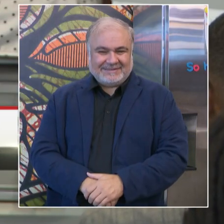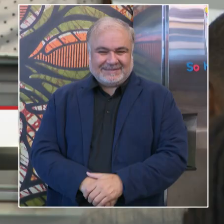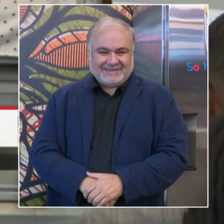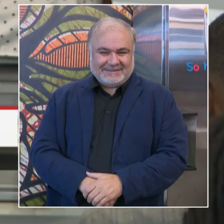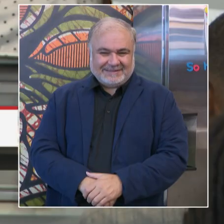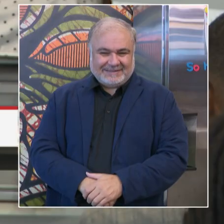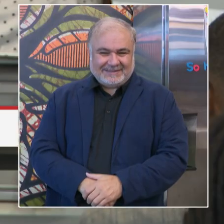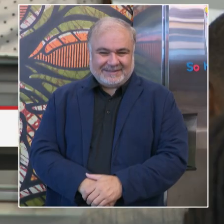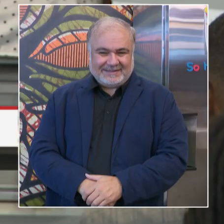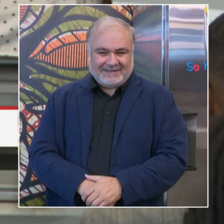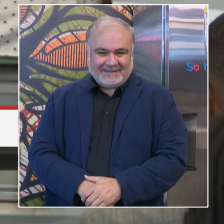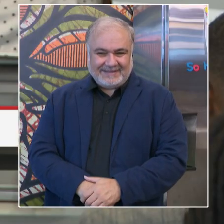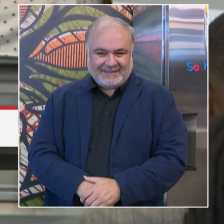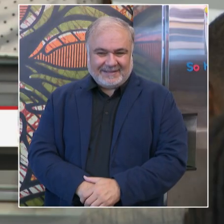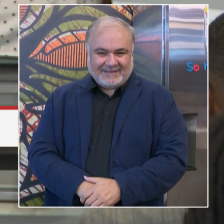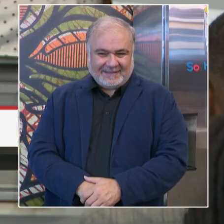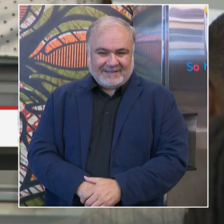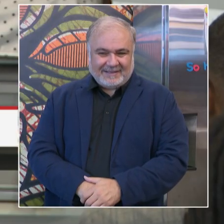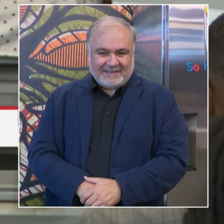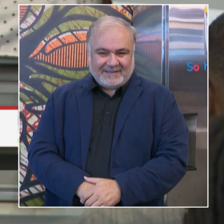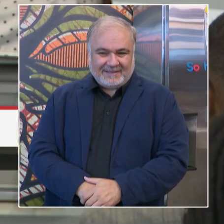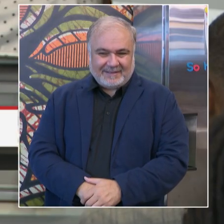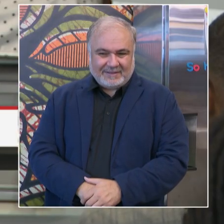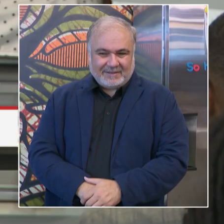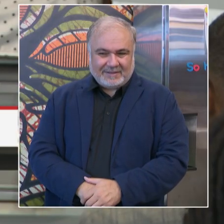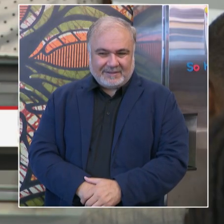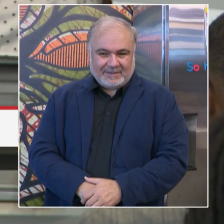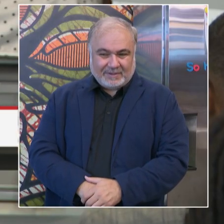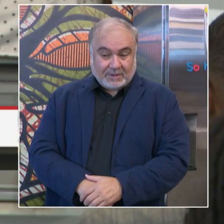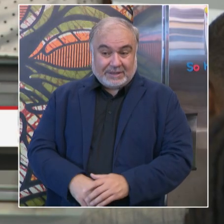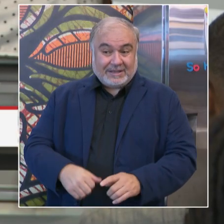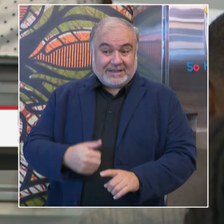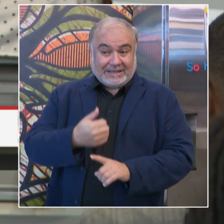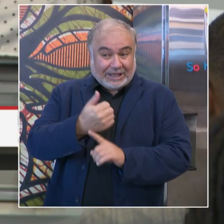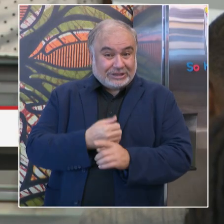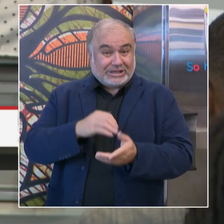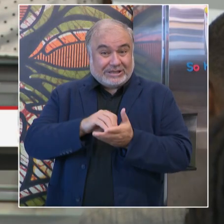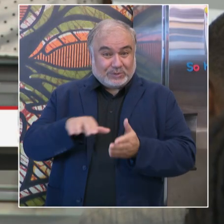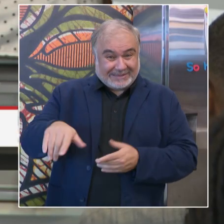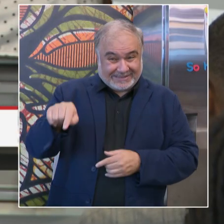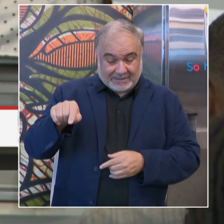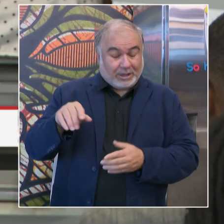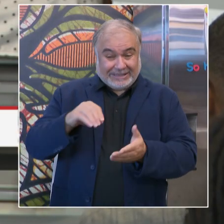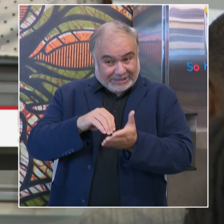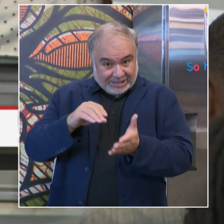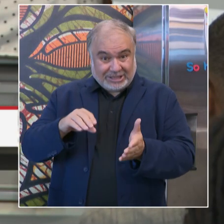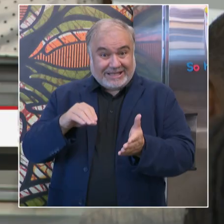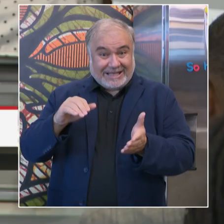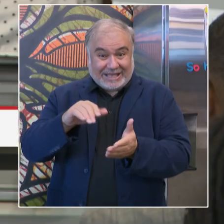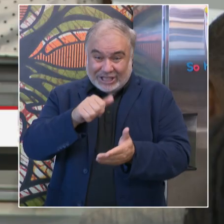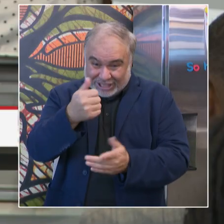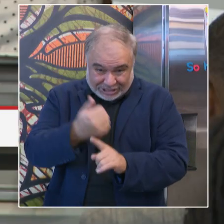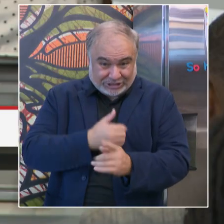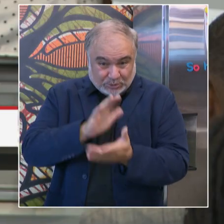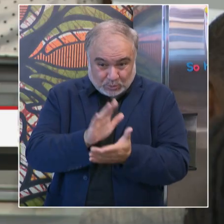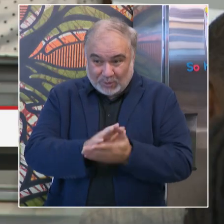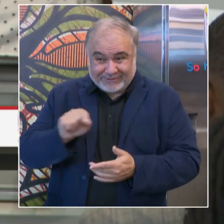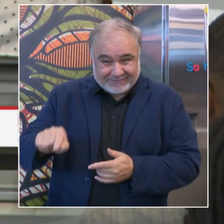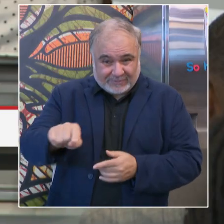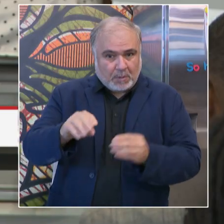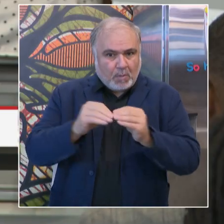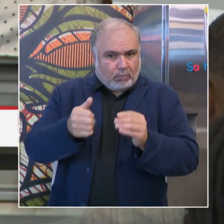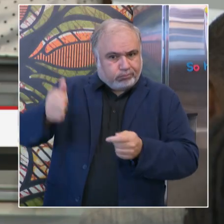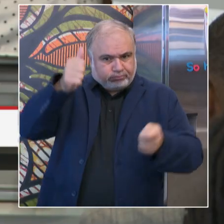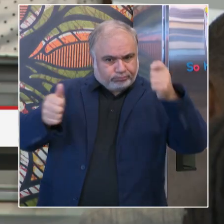Walker Health, our friends at CityWorks DC, the DC Hospital Association, the University of the District of Columbia, and Trinity